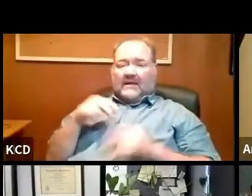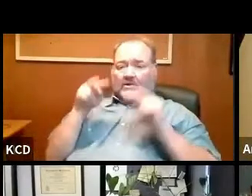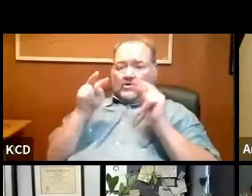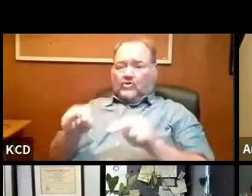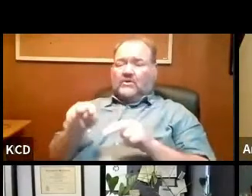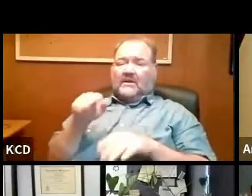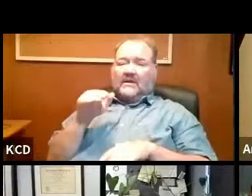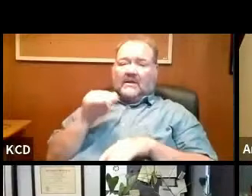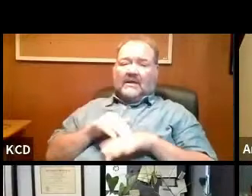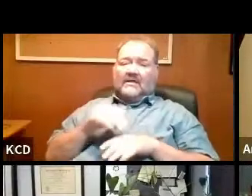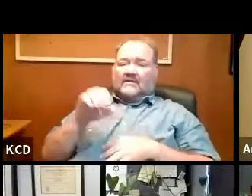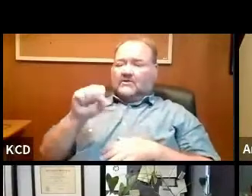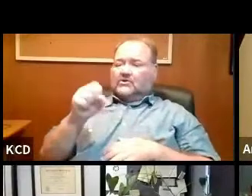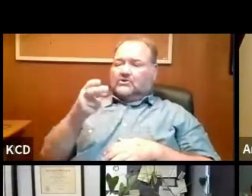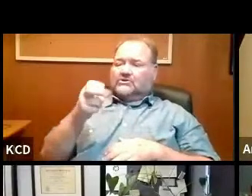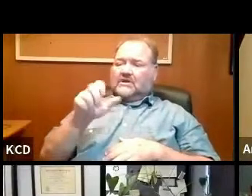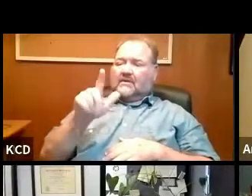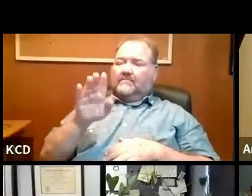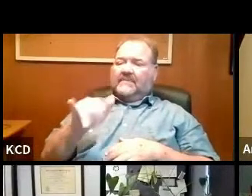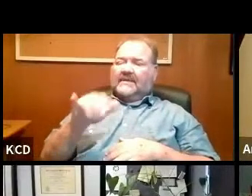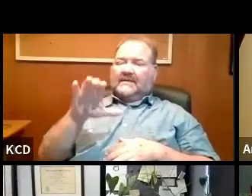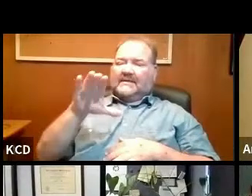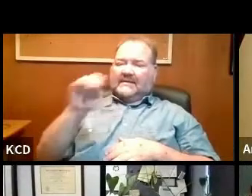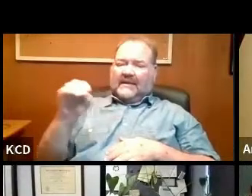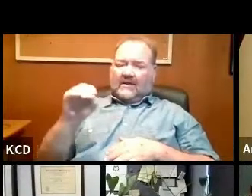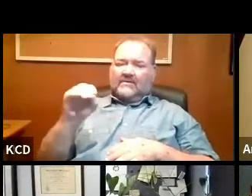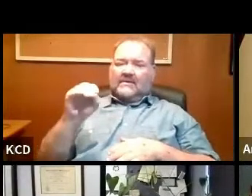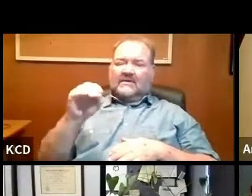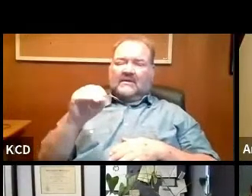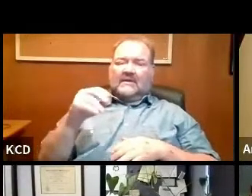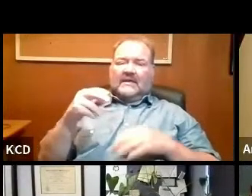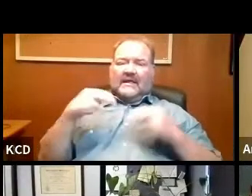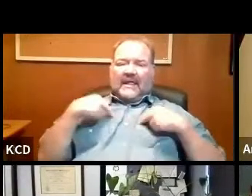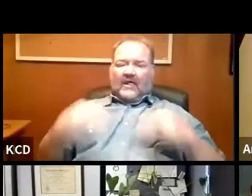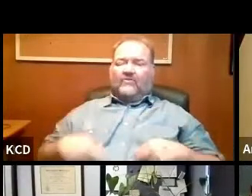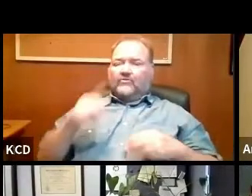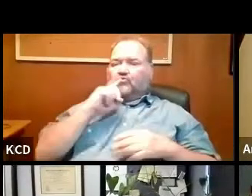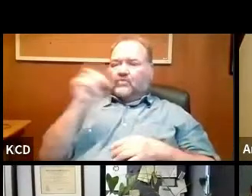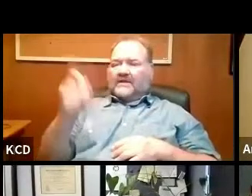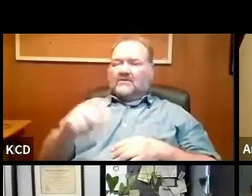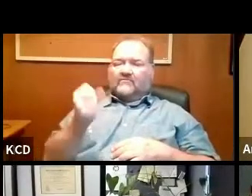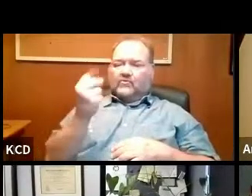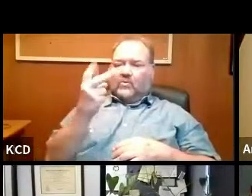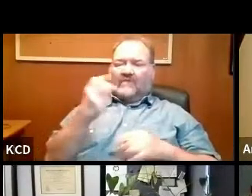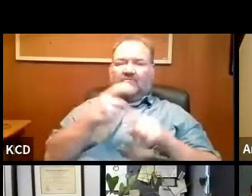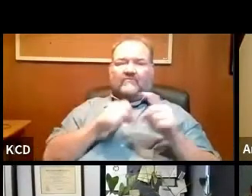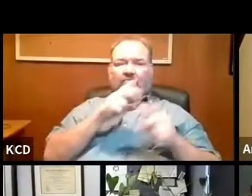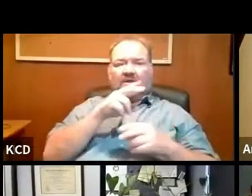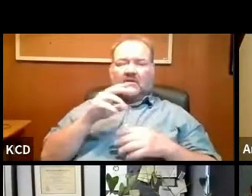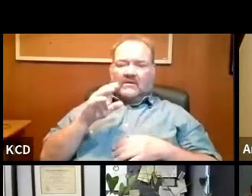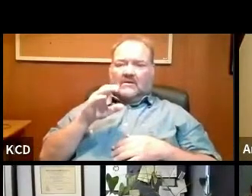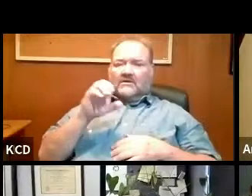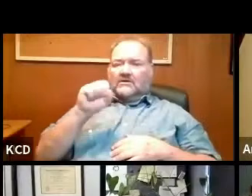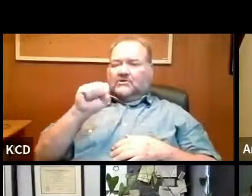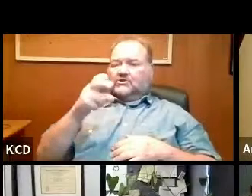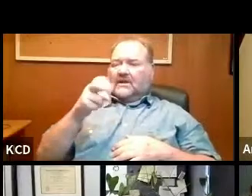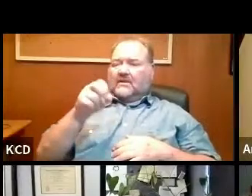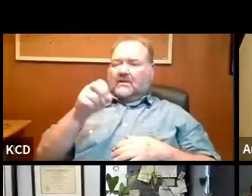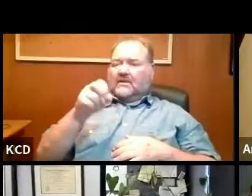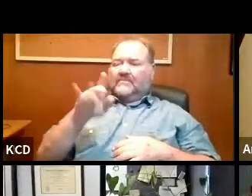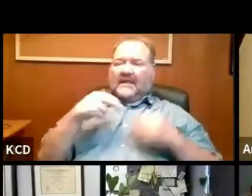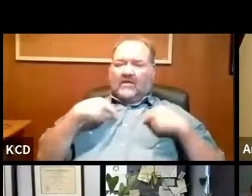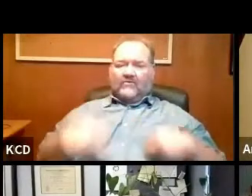the Shelby County, it's Health Directive 12 from Shelby County Health Department, and it's dated